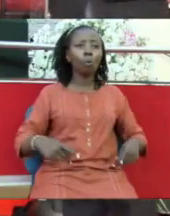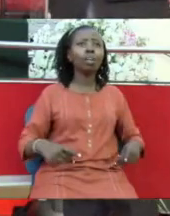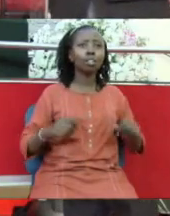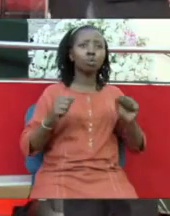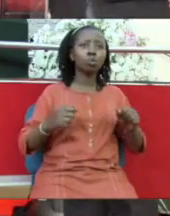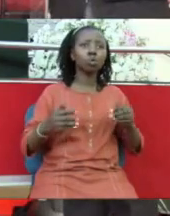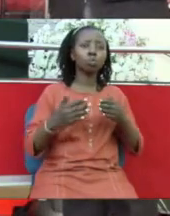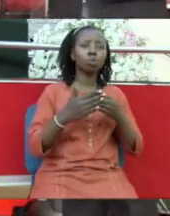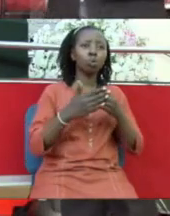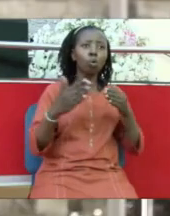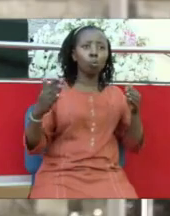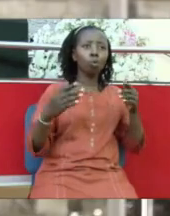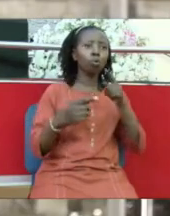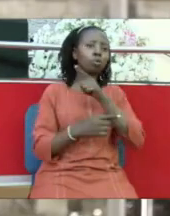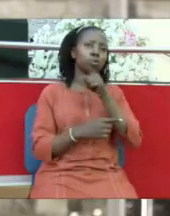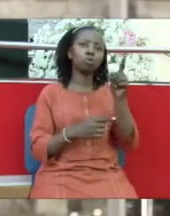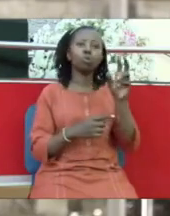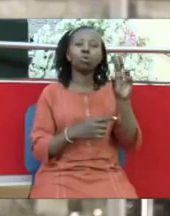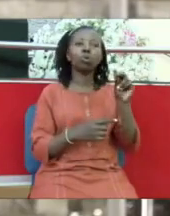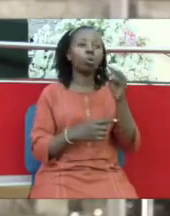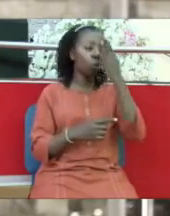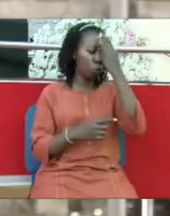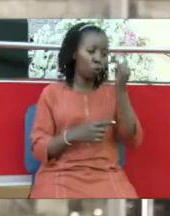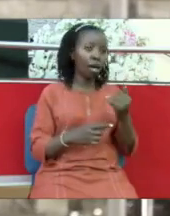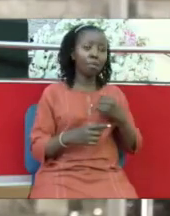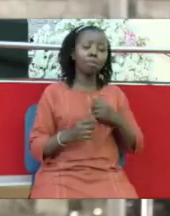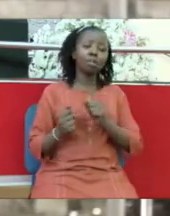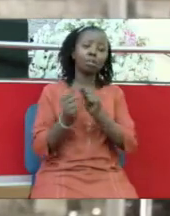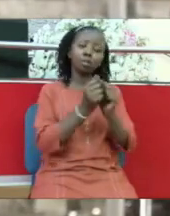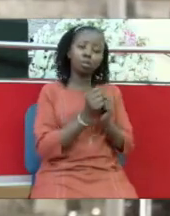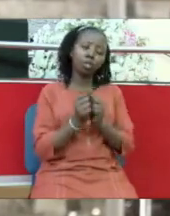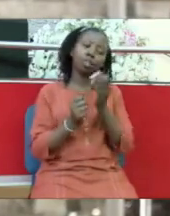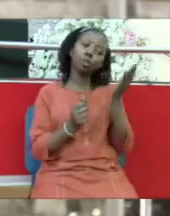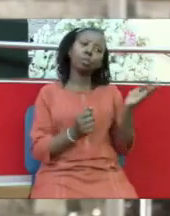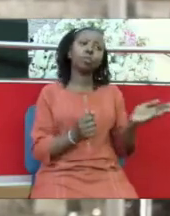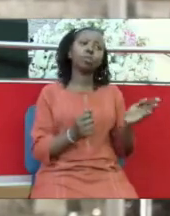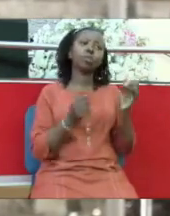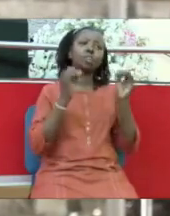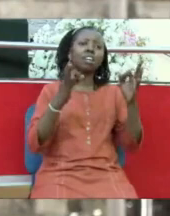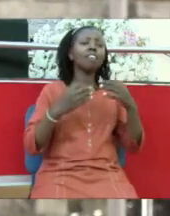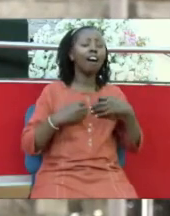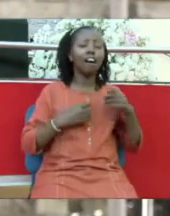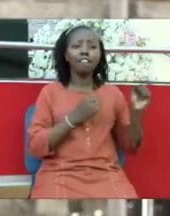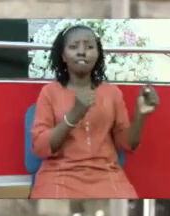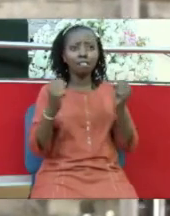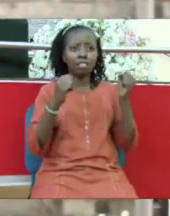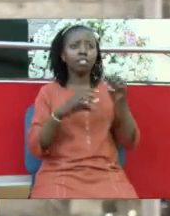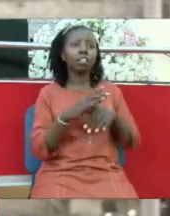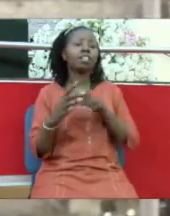Because I will be with you. So if there is that strength in the Lord,